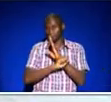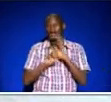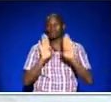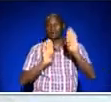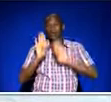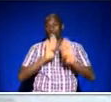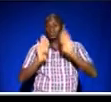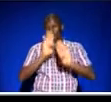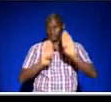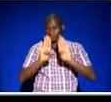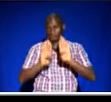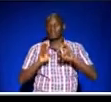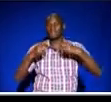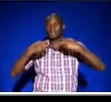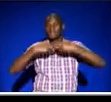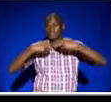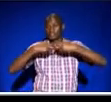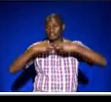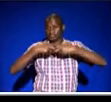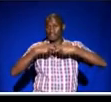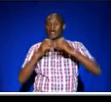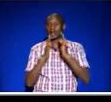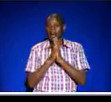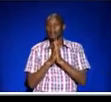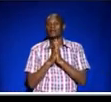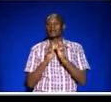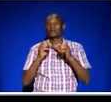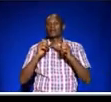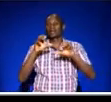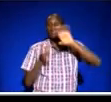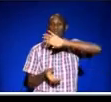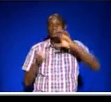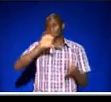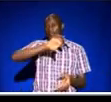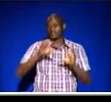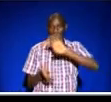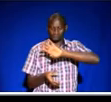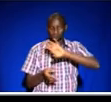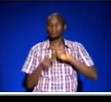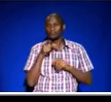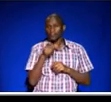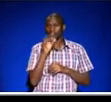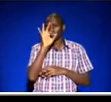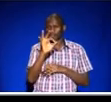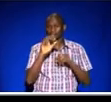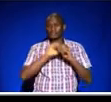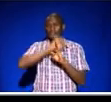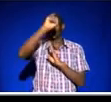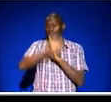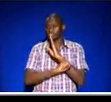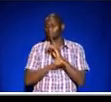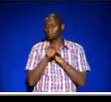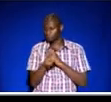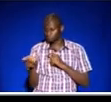biology, we have physics, and we have chemistry. Now, these three subjects